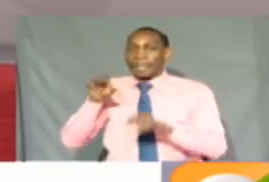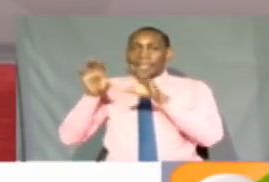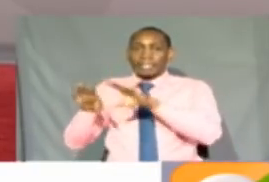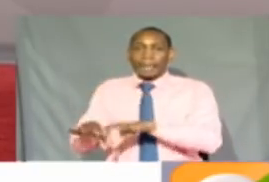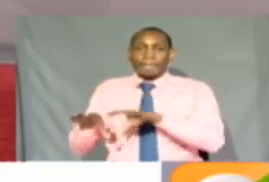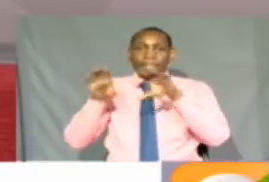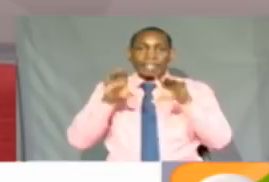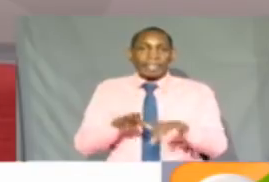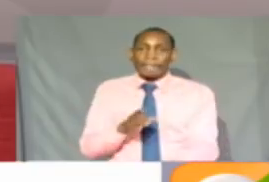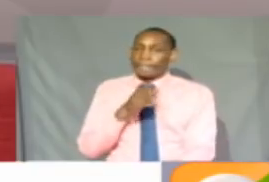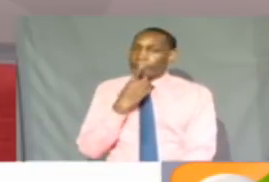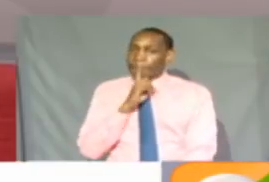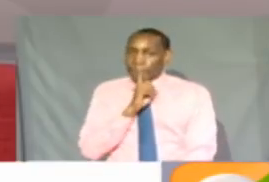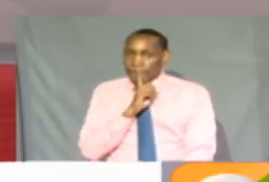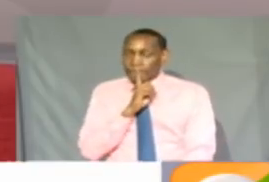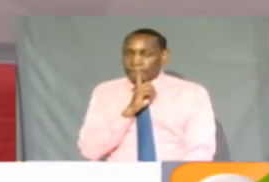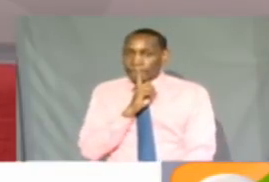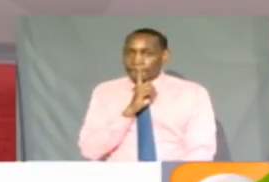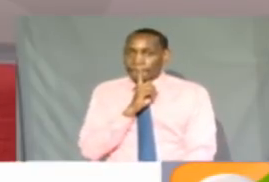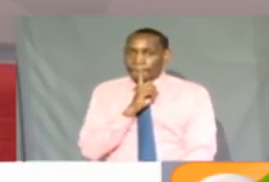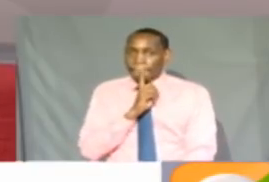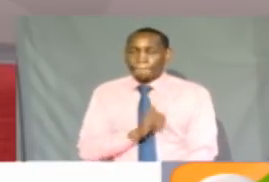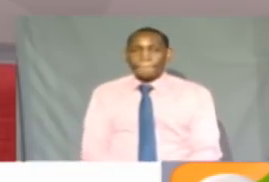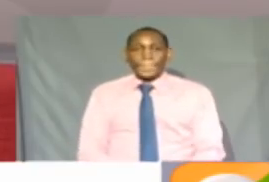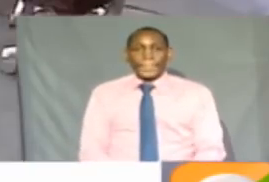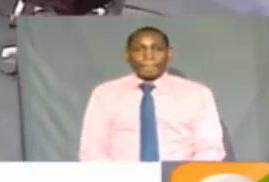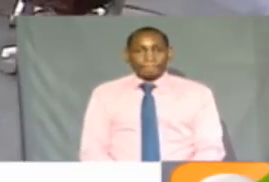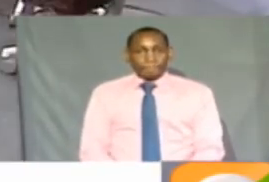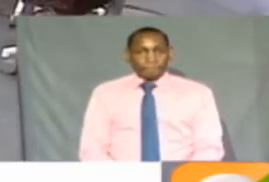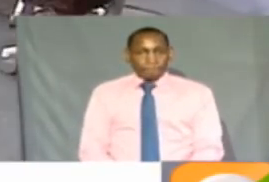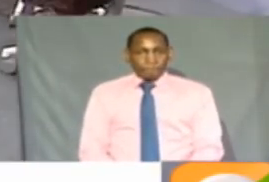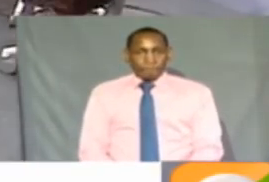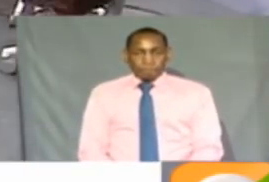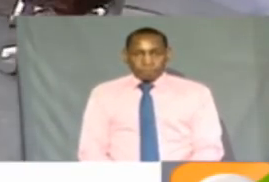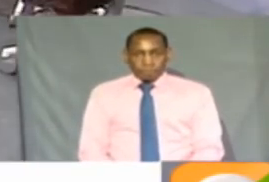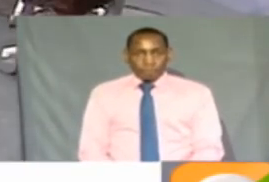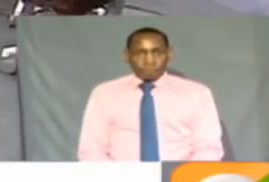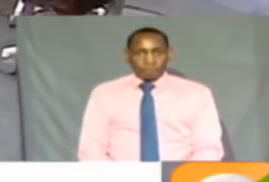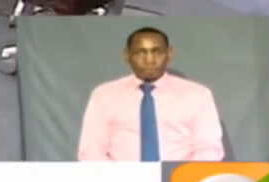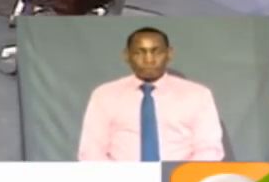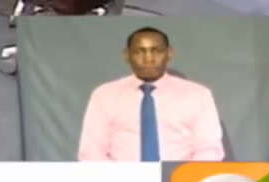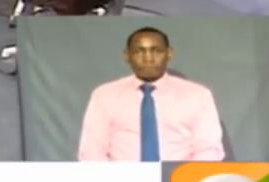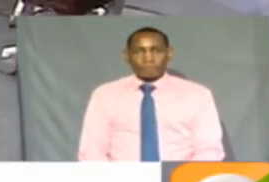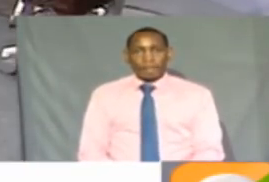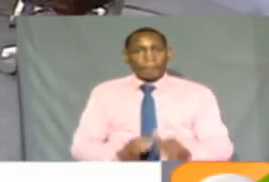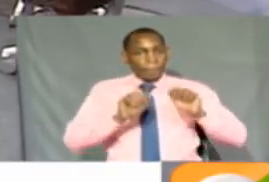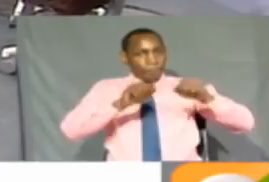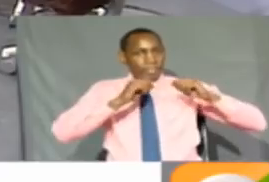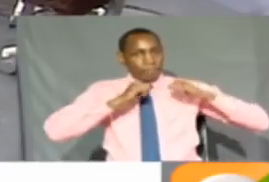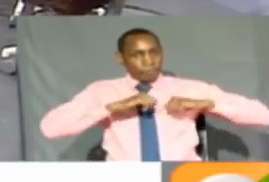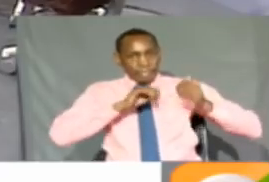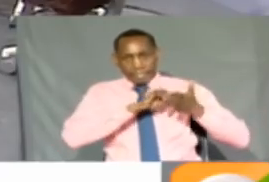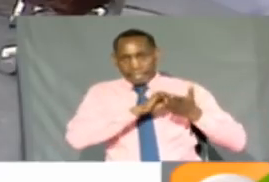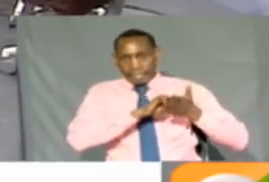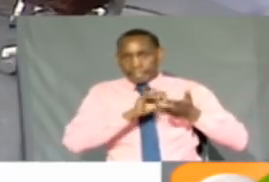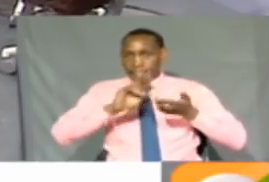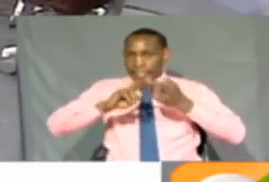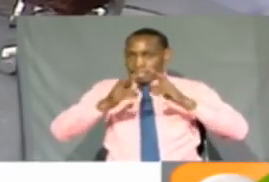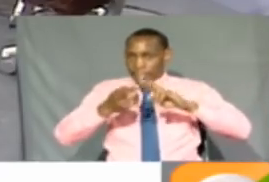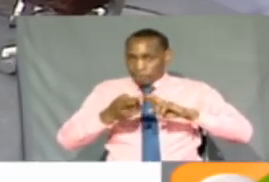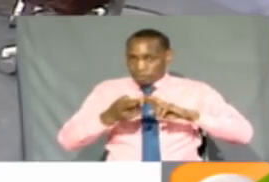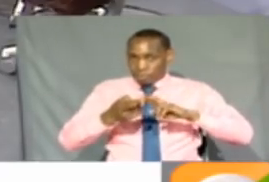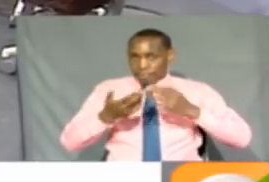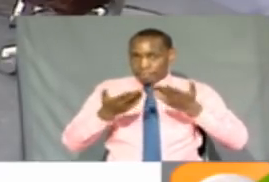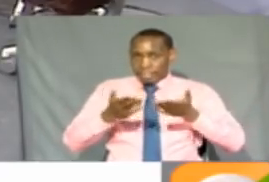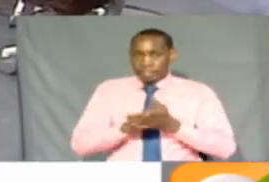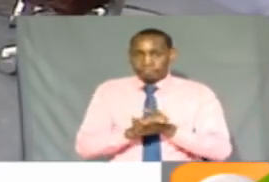silently. let me hear from you again, because would you agree that it's just relationships are